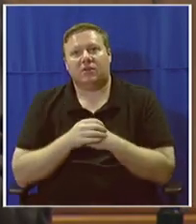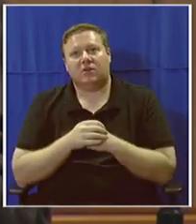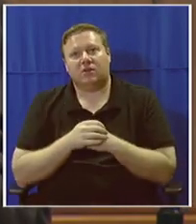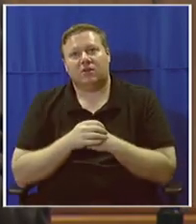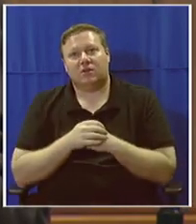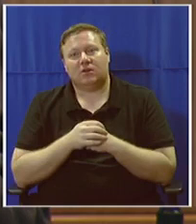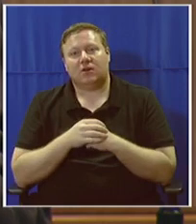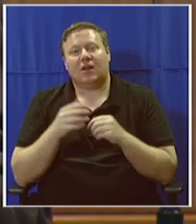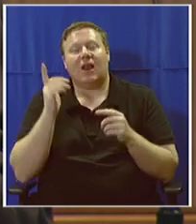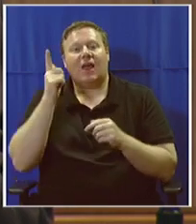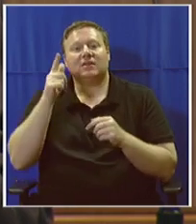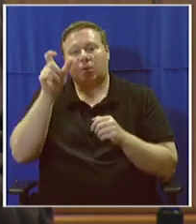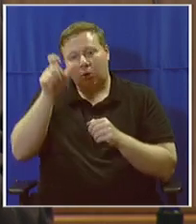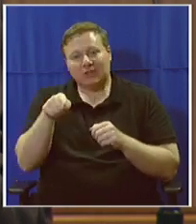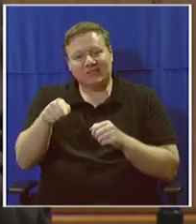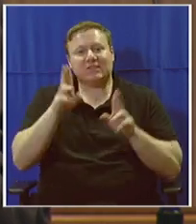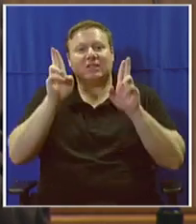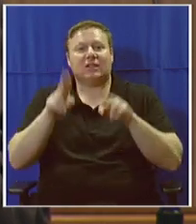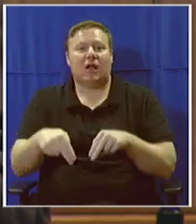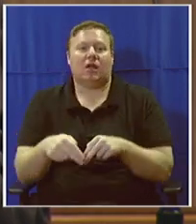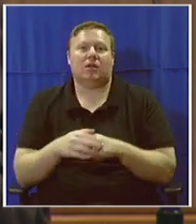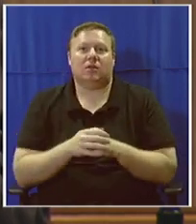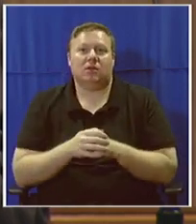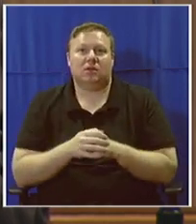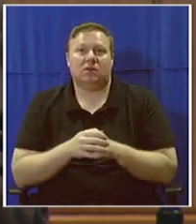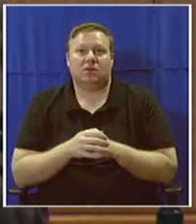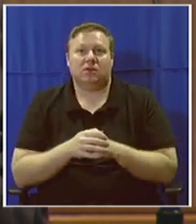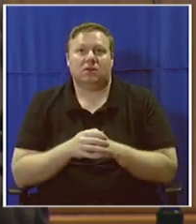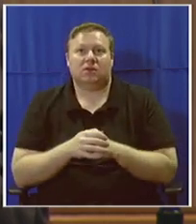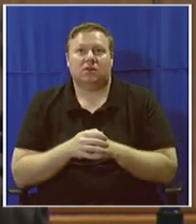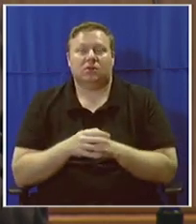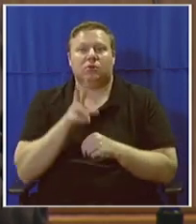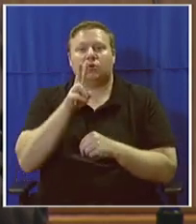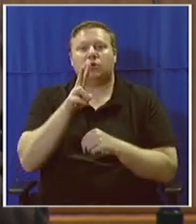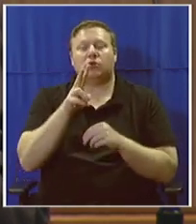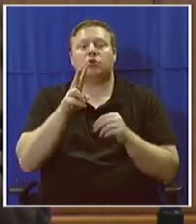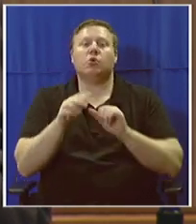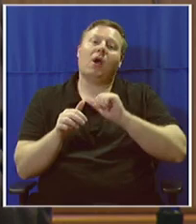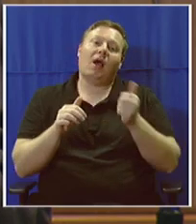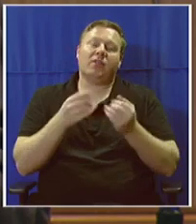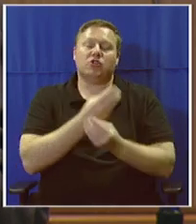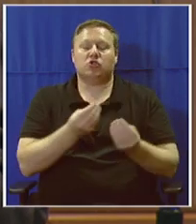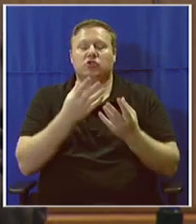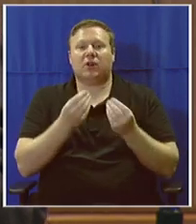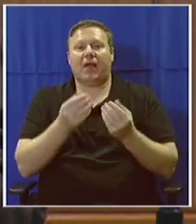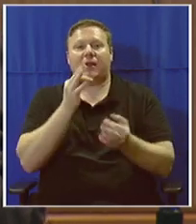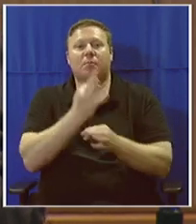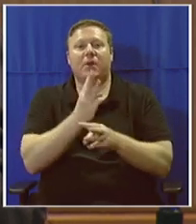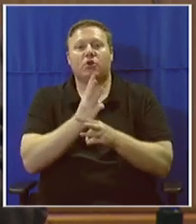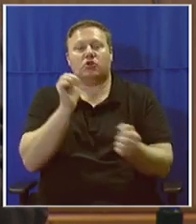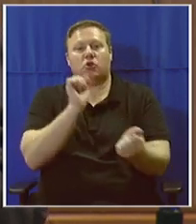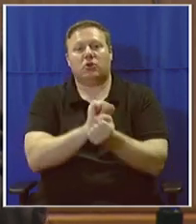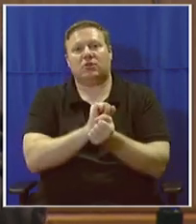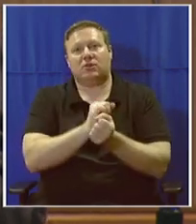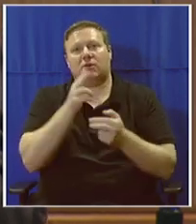in hospital. The 2 learners and the parent have been arrested and charged with murder. They are expected to appear